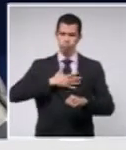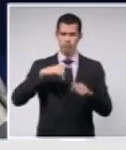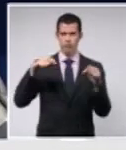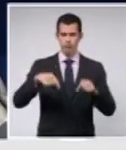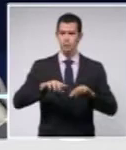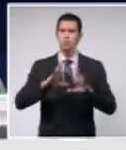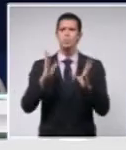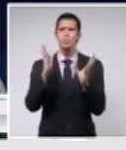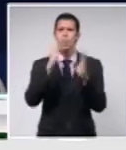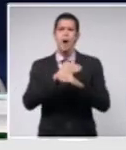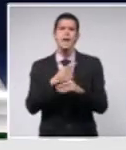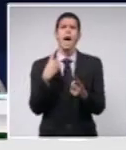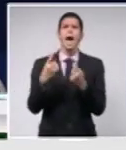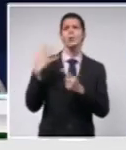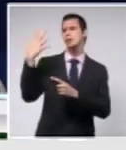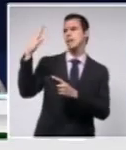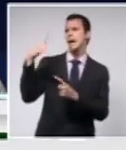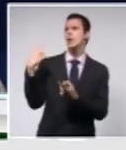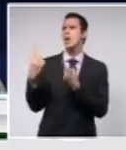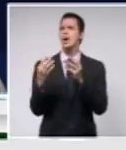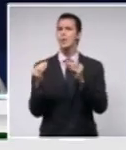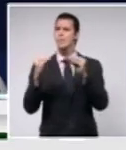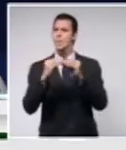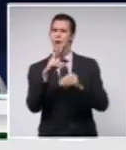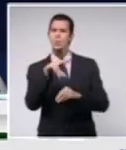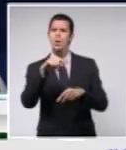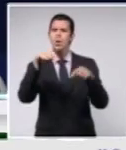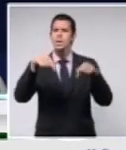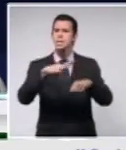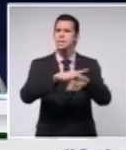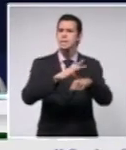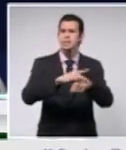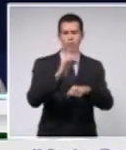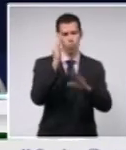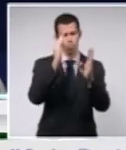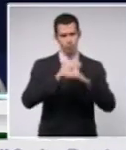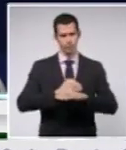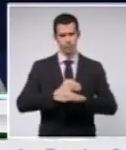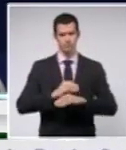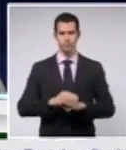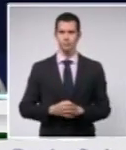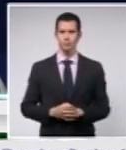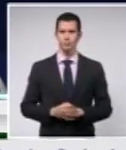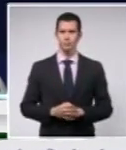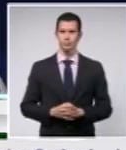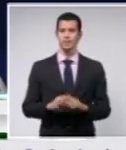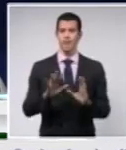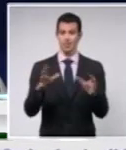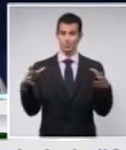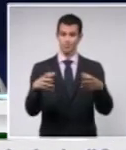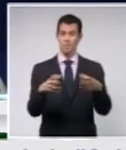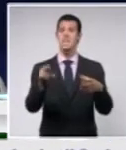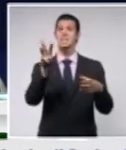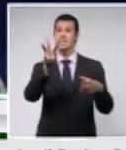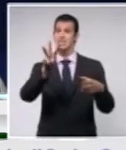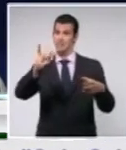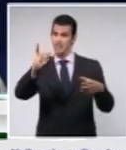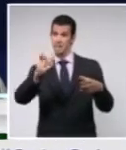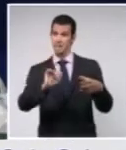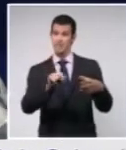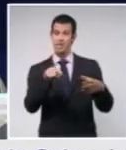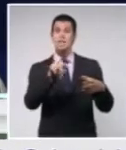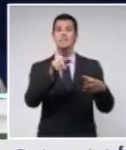of the 36 positive cases diagnosed yesterday are Cubans and the result of local